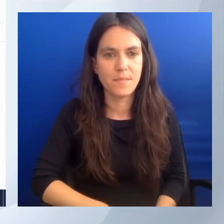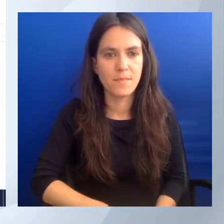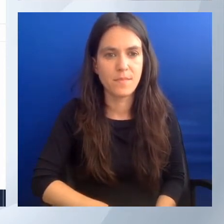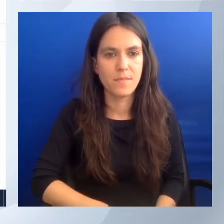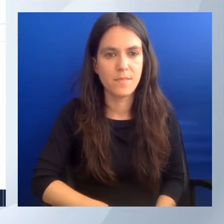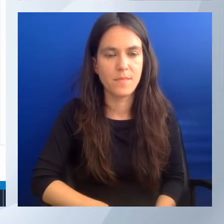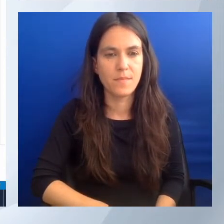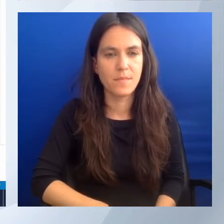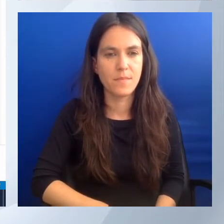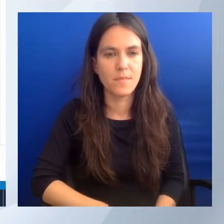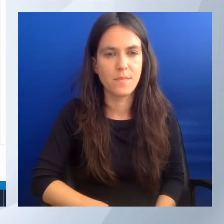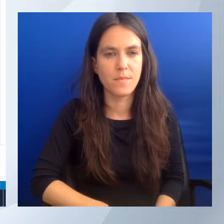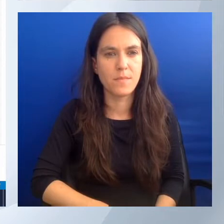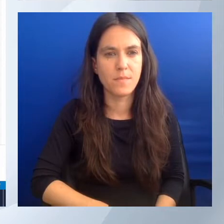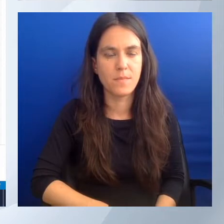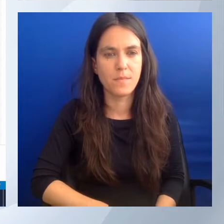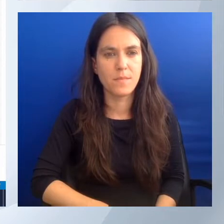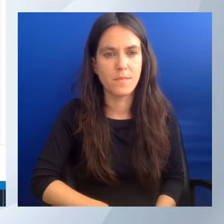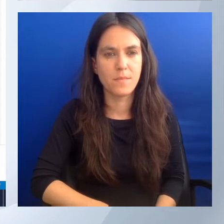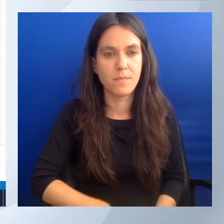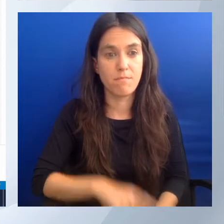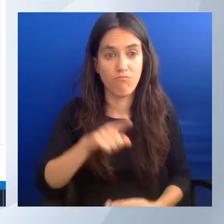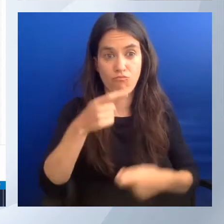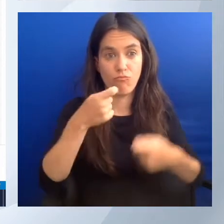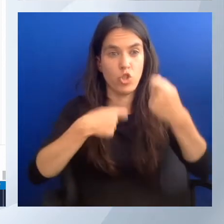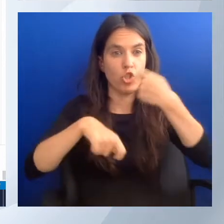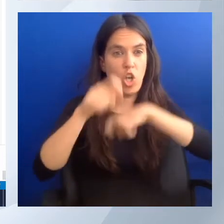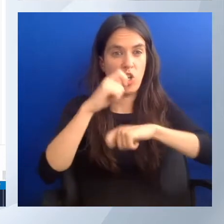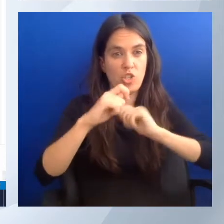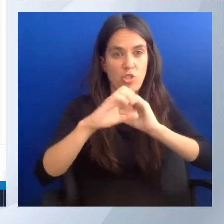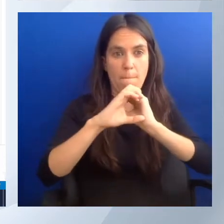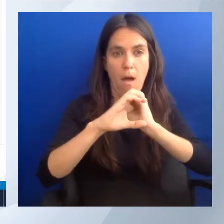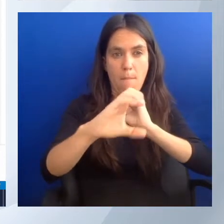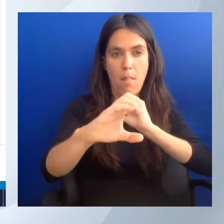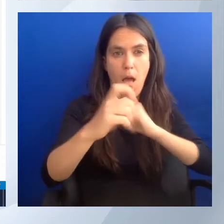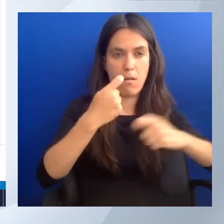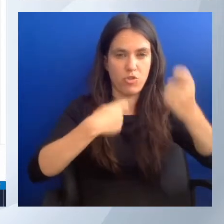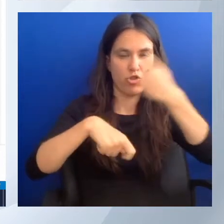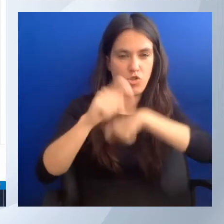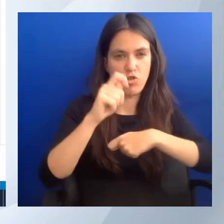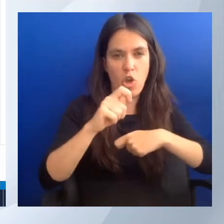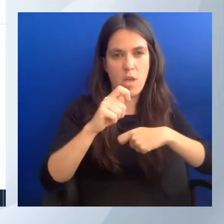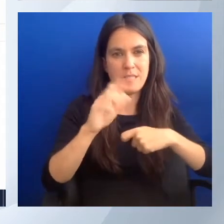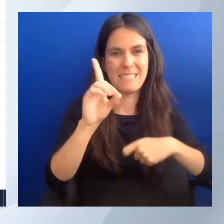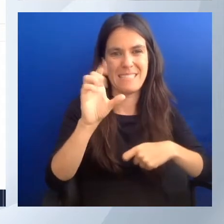change some content in my demo pipeline. So, oops, wrong one.